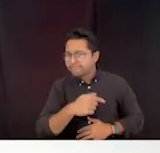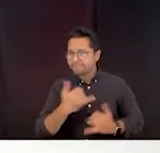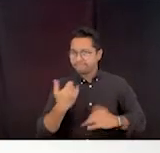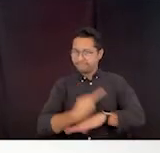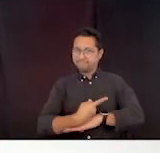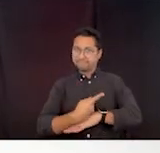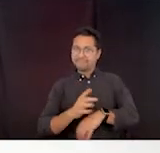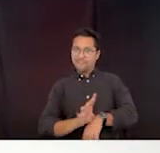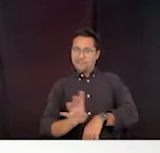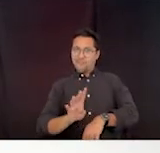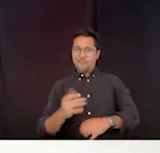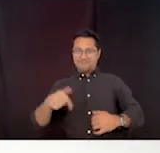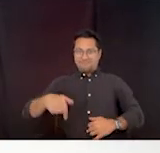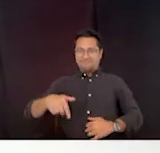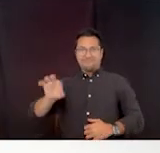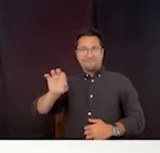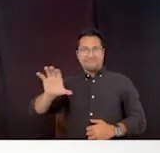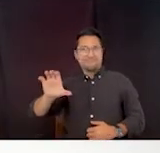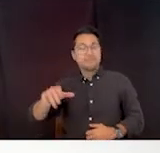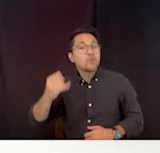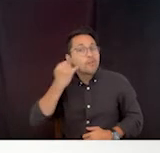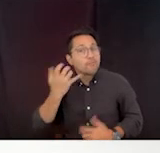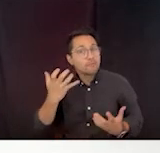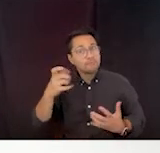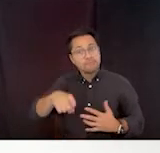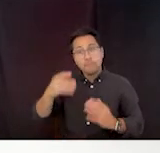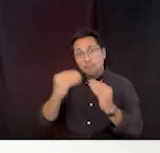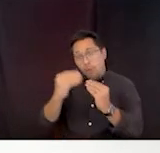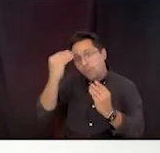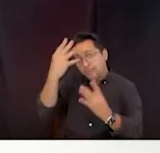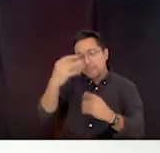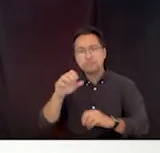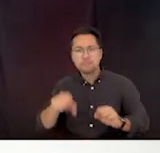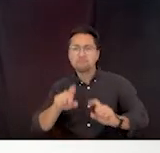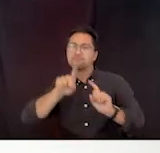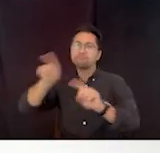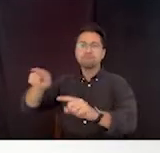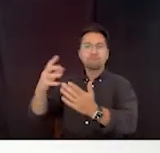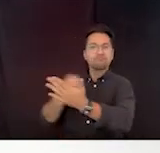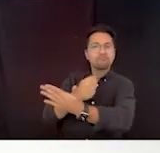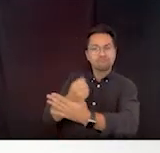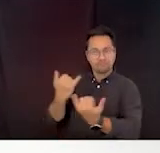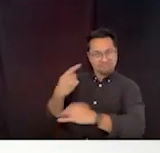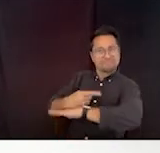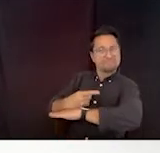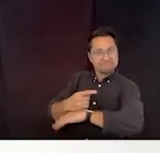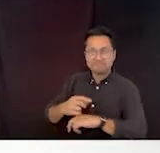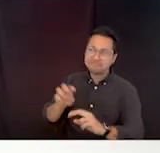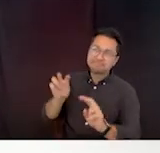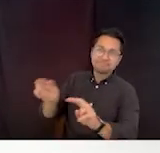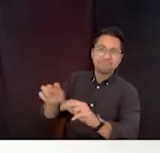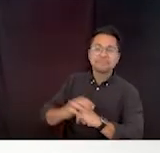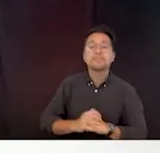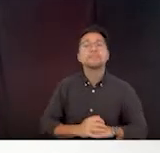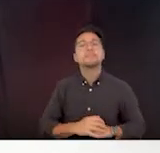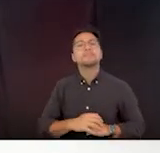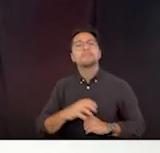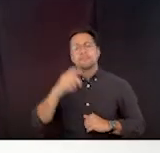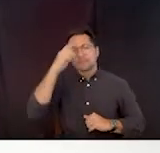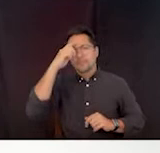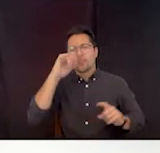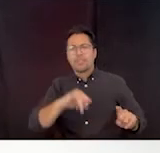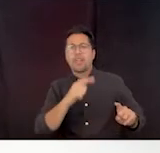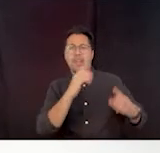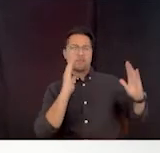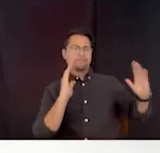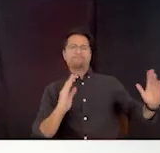today at 4. So if you want more information about Early Steps, you can visit that session today. So what are you looking for in that early